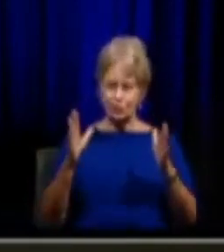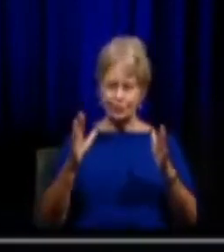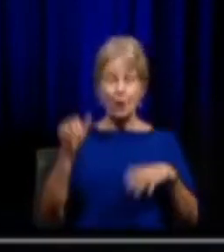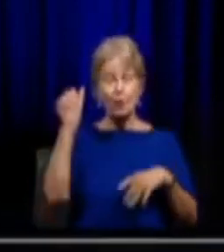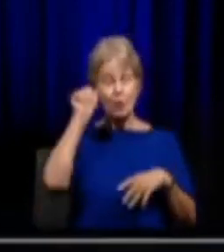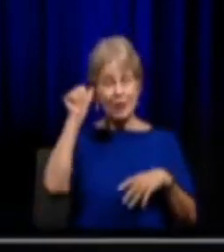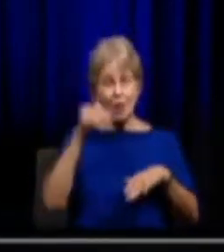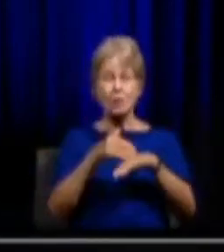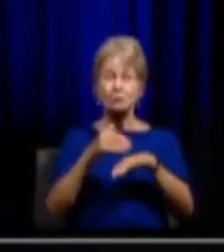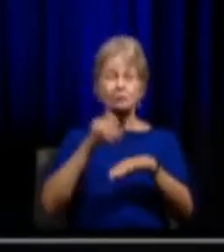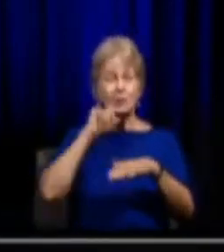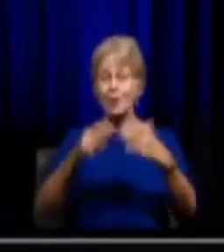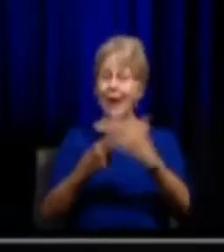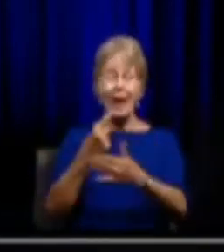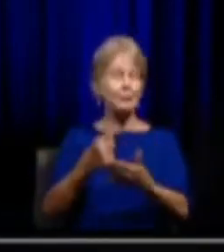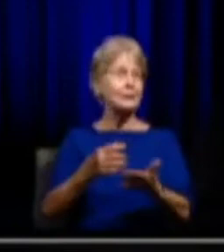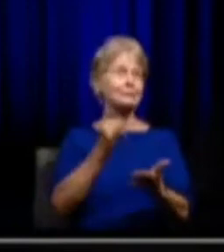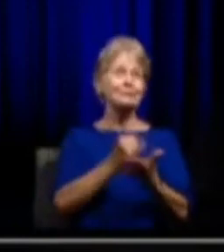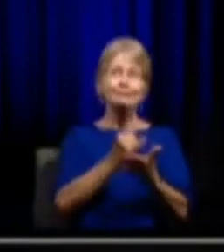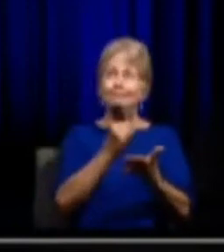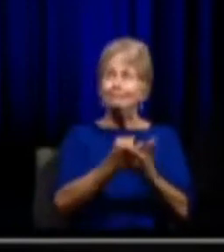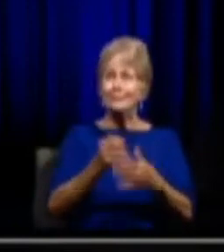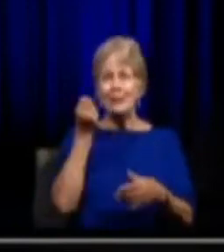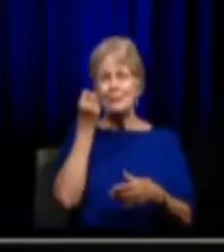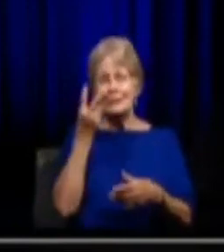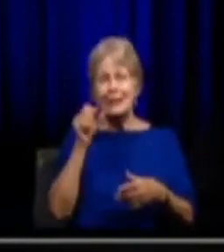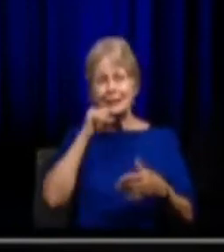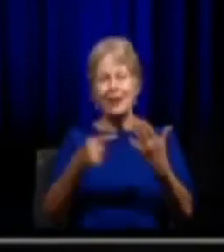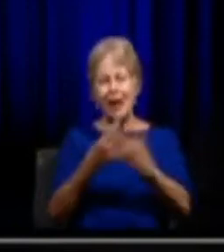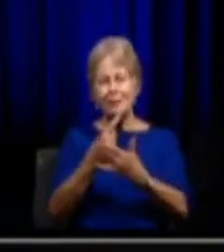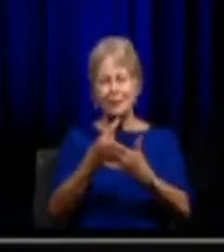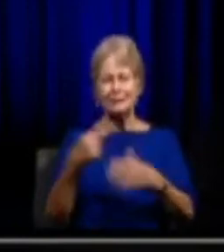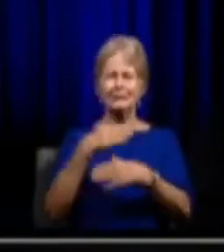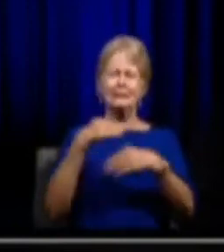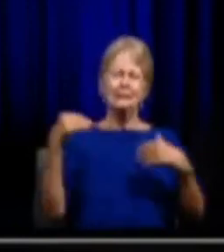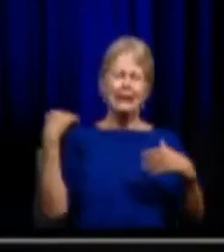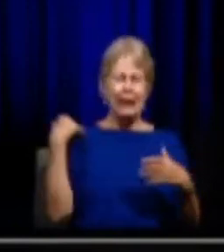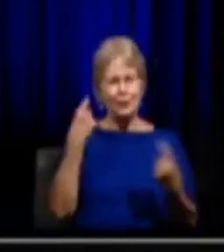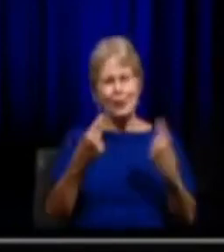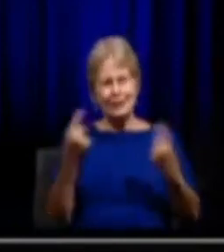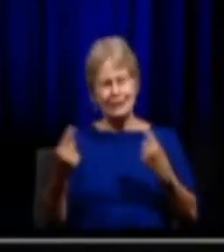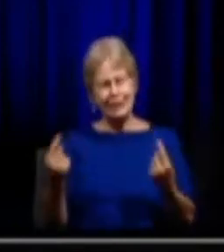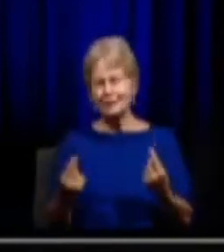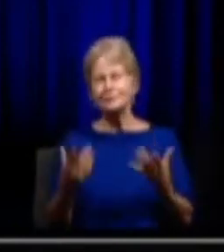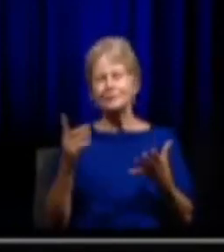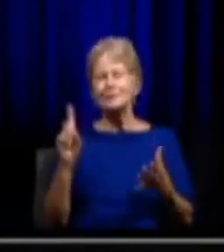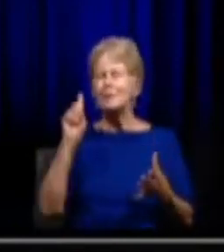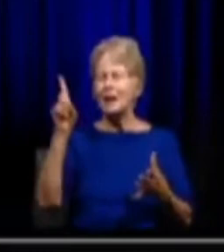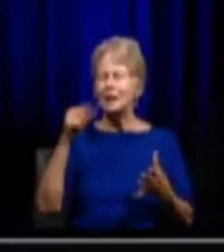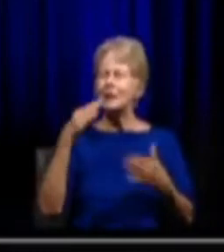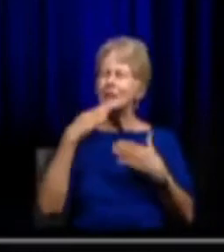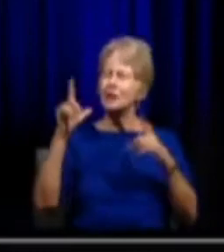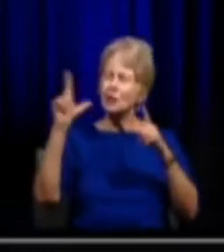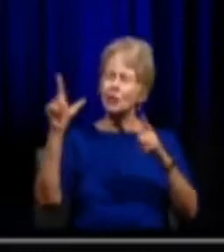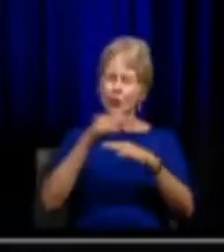up. We're all going to make mistakes. We're all going to annoy each other at times. But I thank you that we are better together. So Lord,